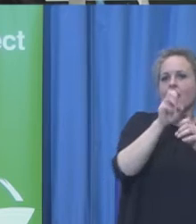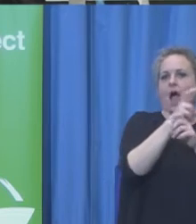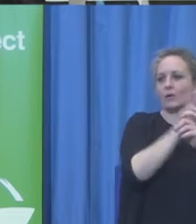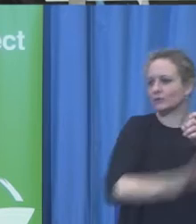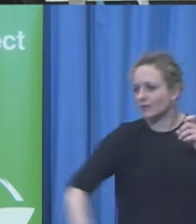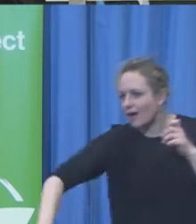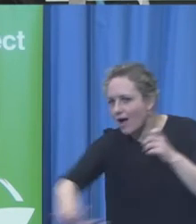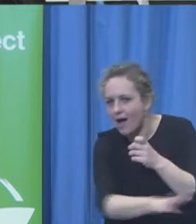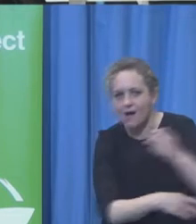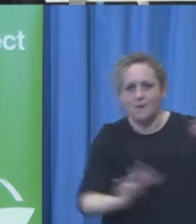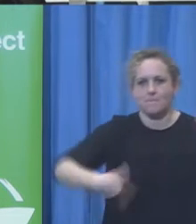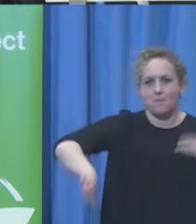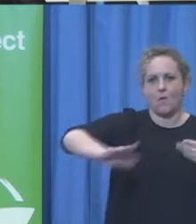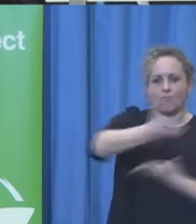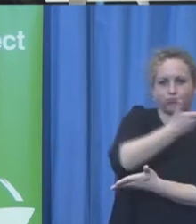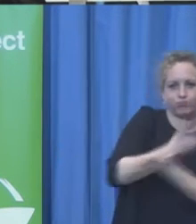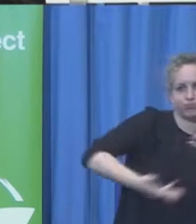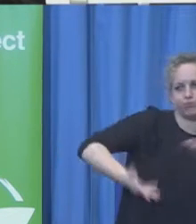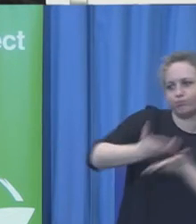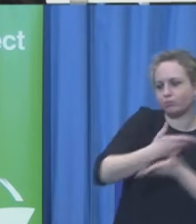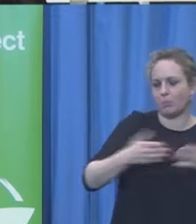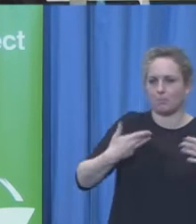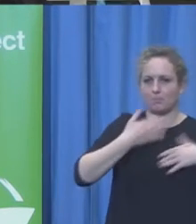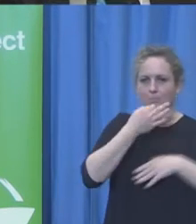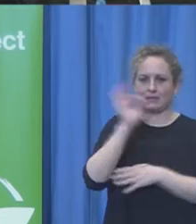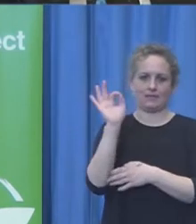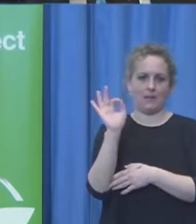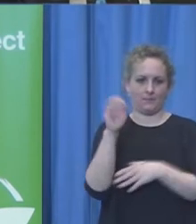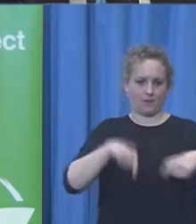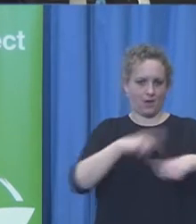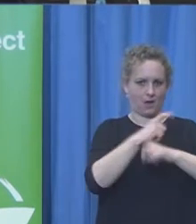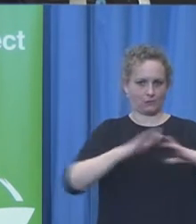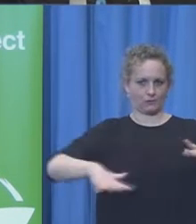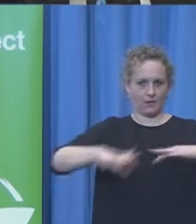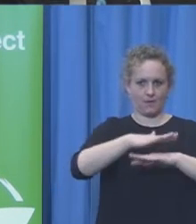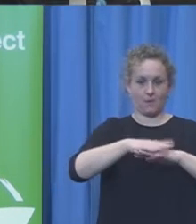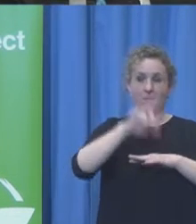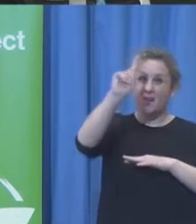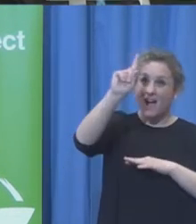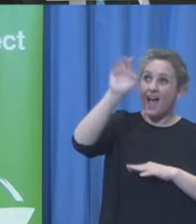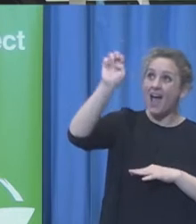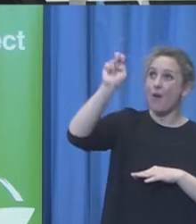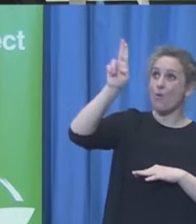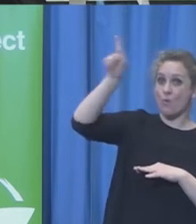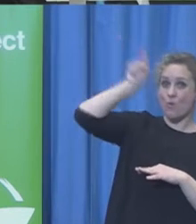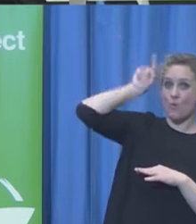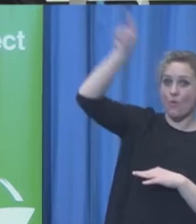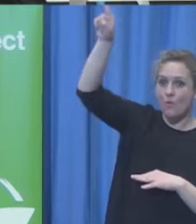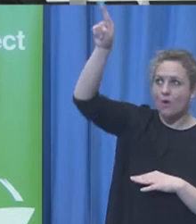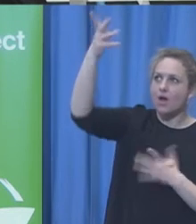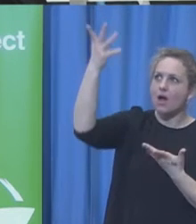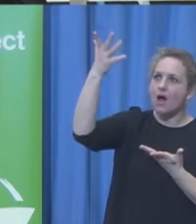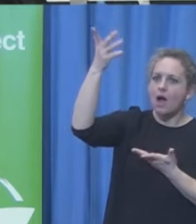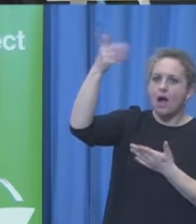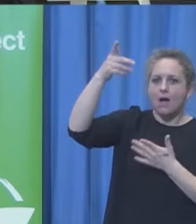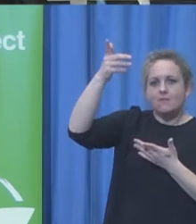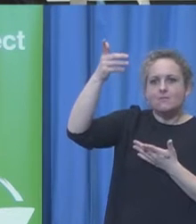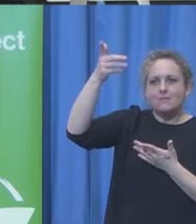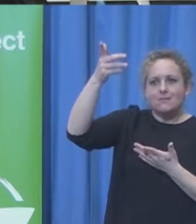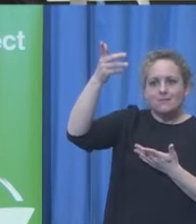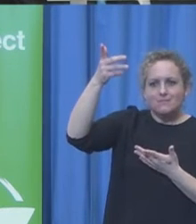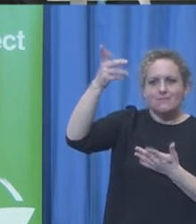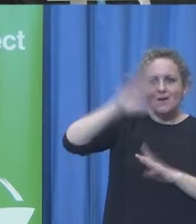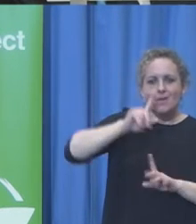European side, then they say hello, you have to do something like now in